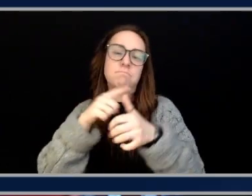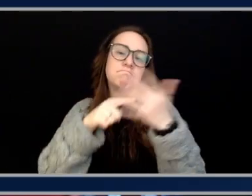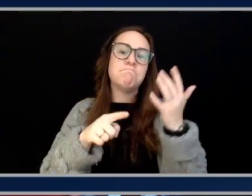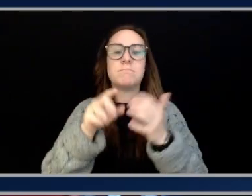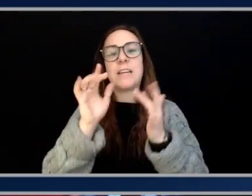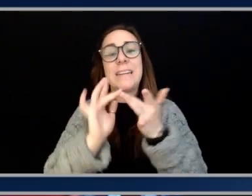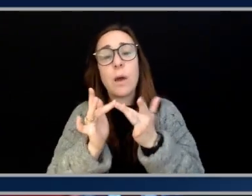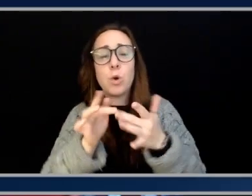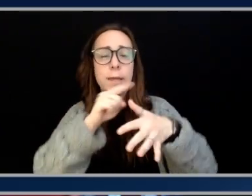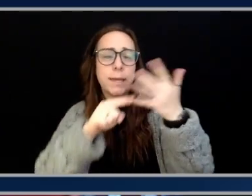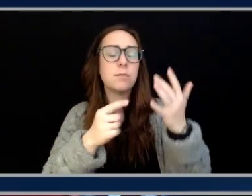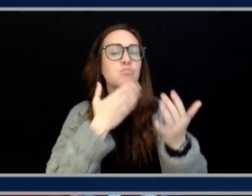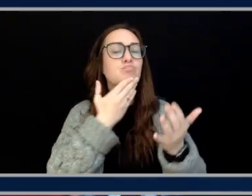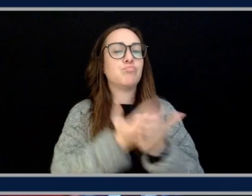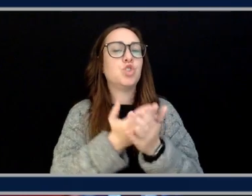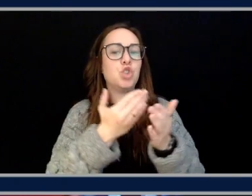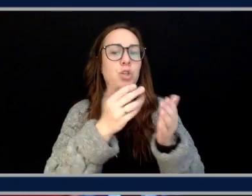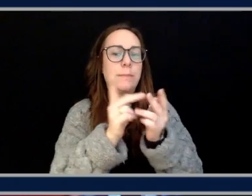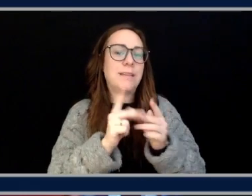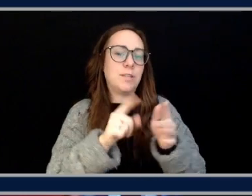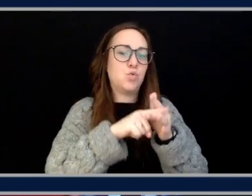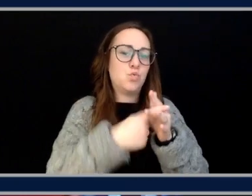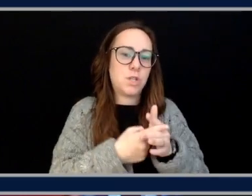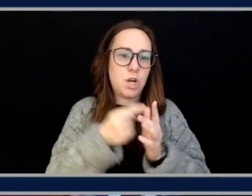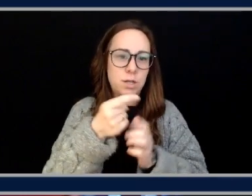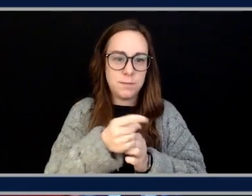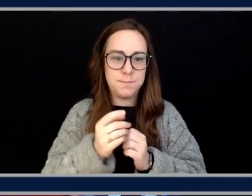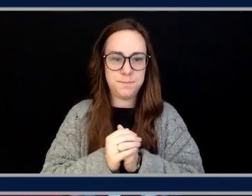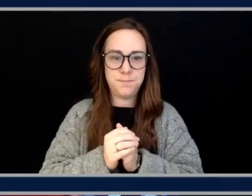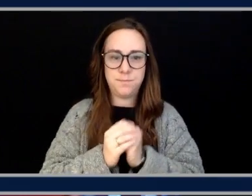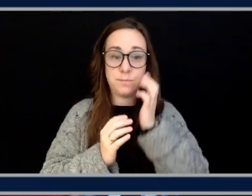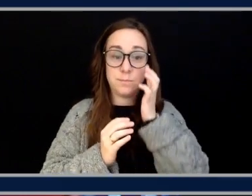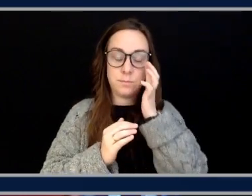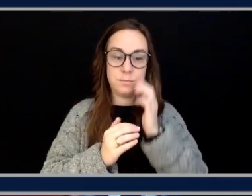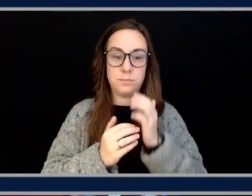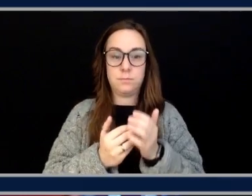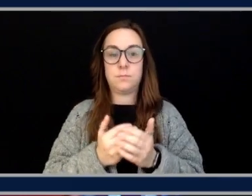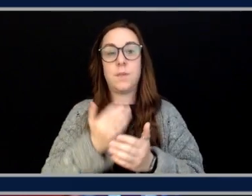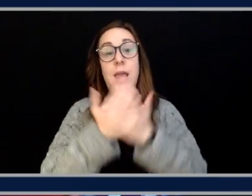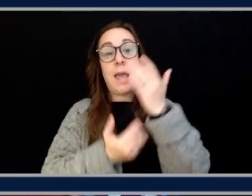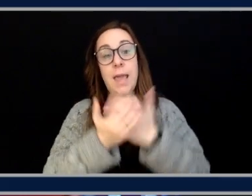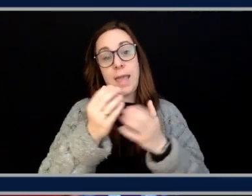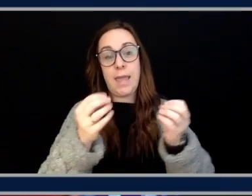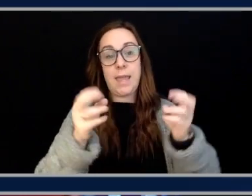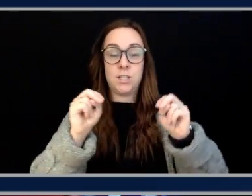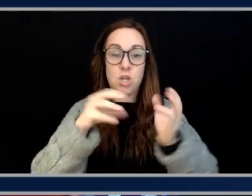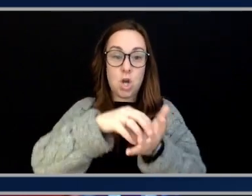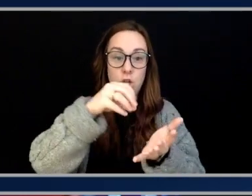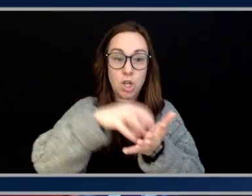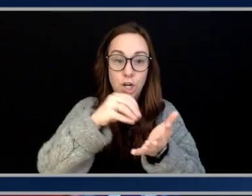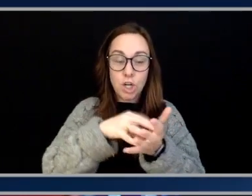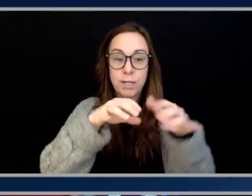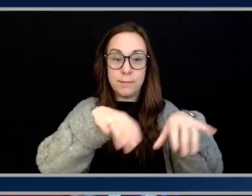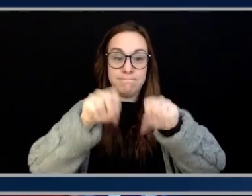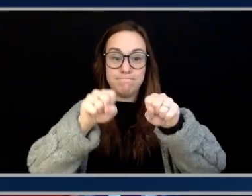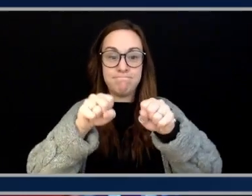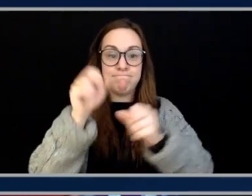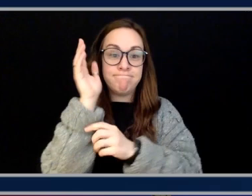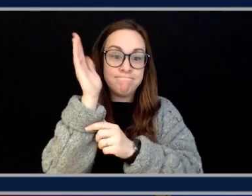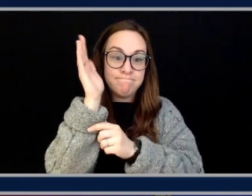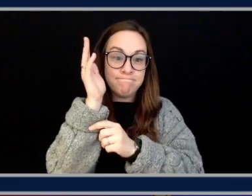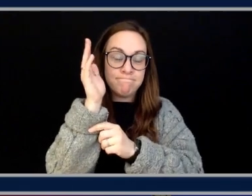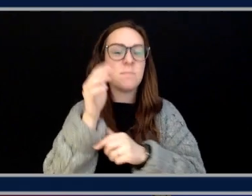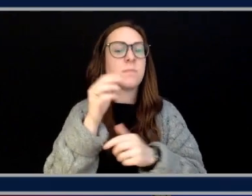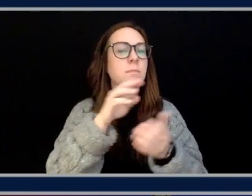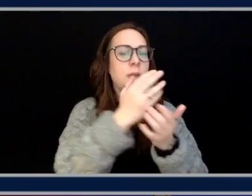Okay. Now, this is, a bit of hands-on learning and like lecture learning as well. And when you say hands-on,